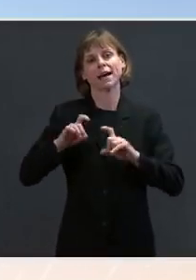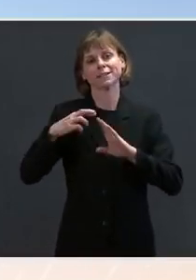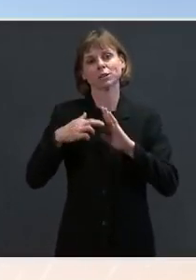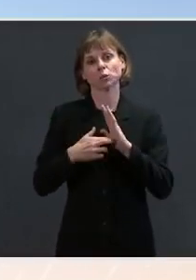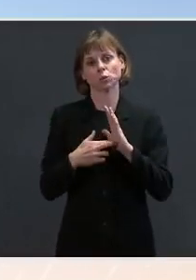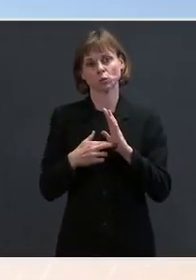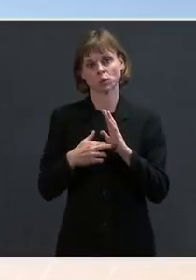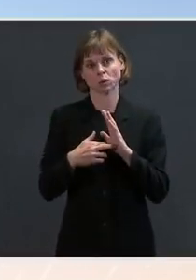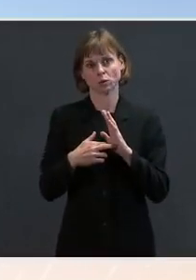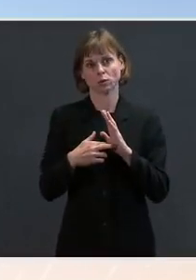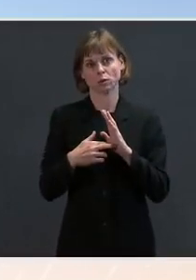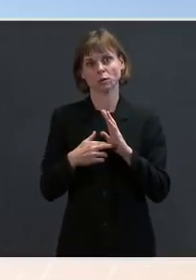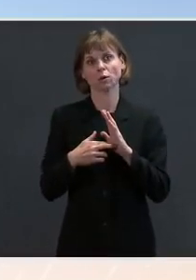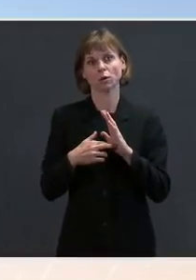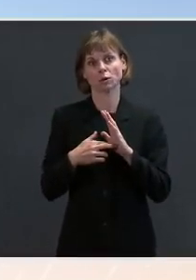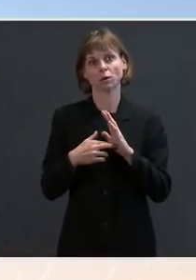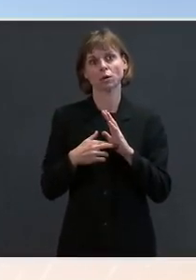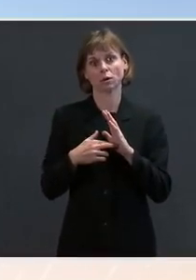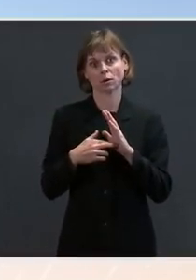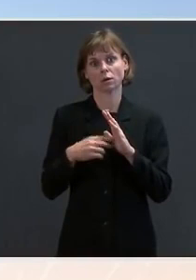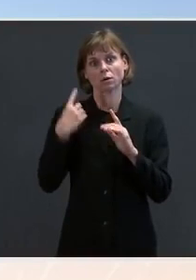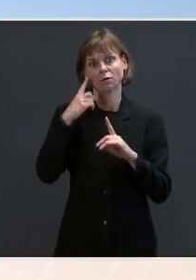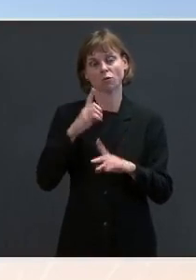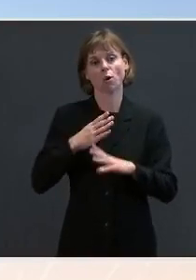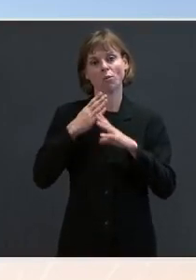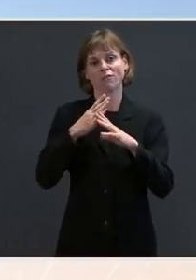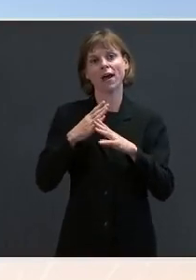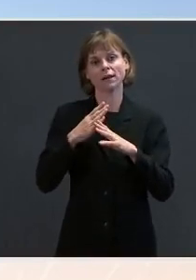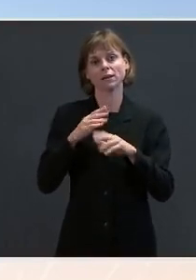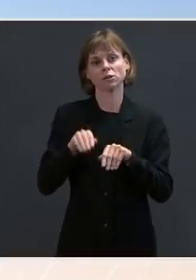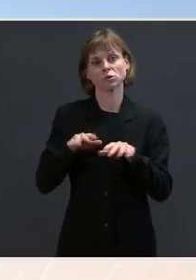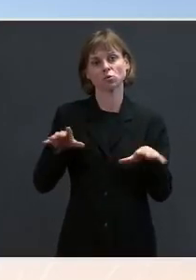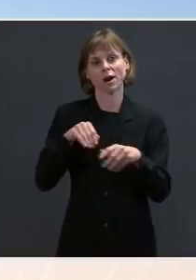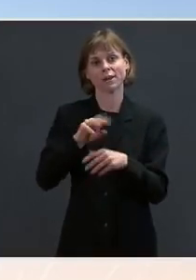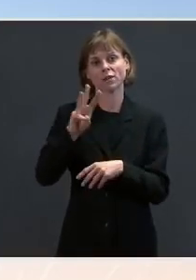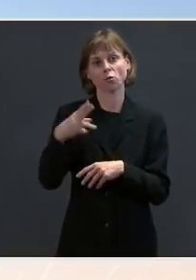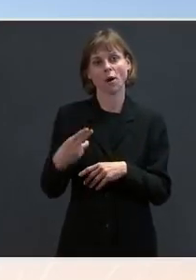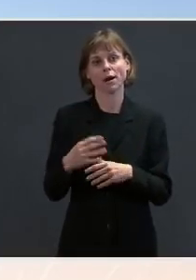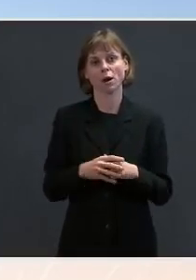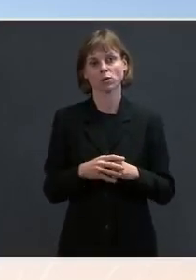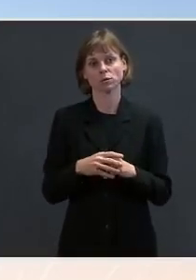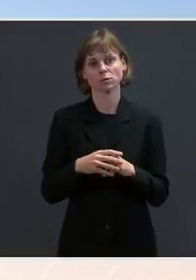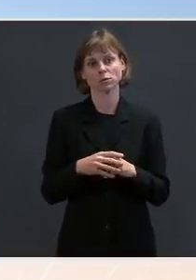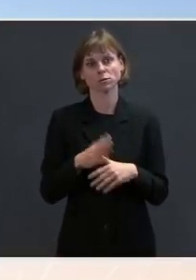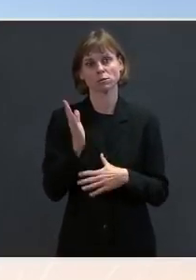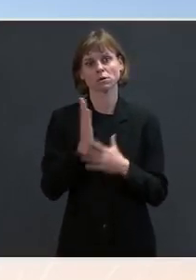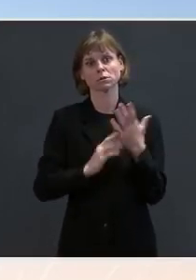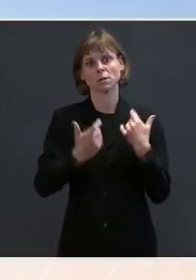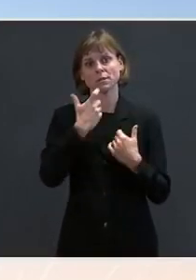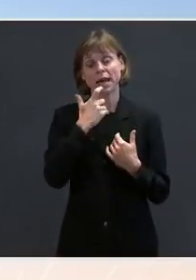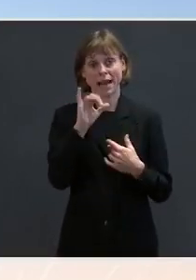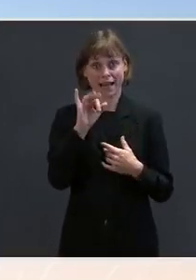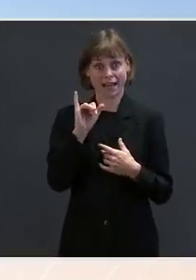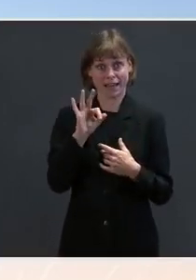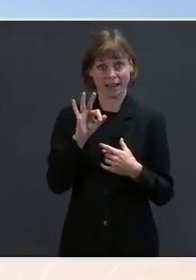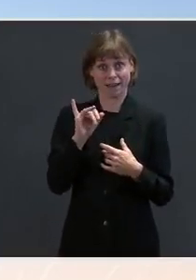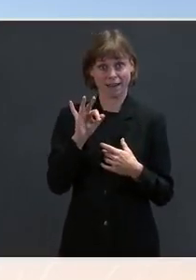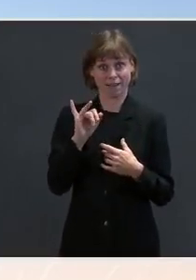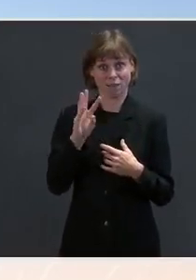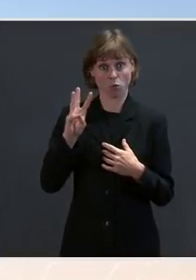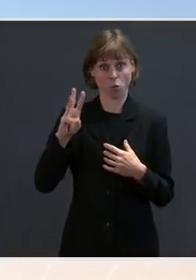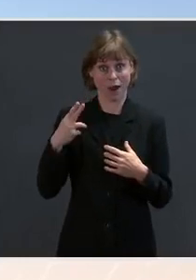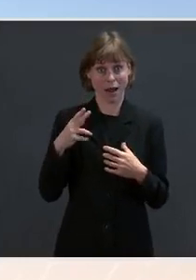been implemented in the White House. Some suggested that if the White House can